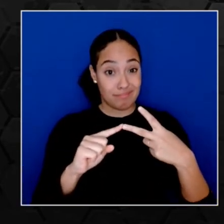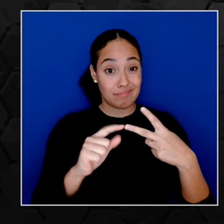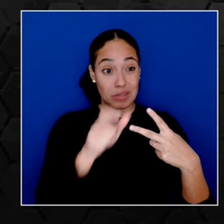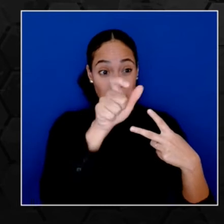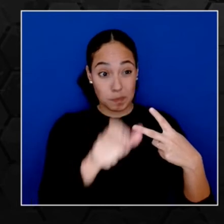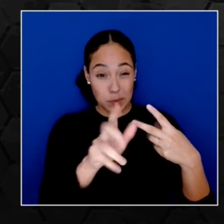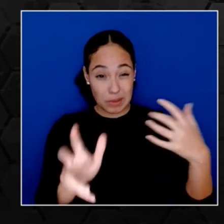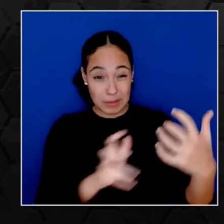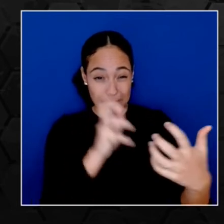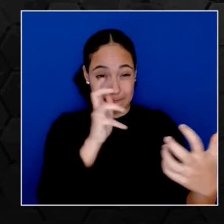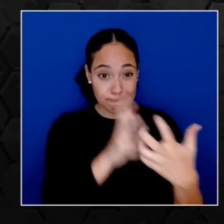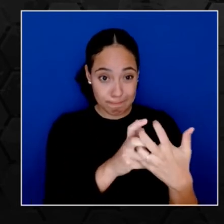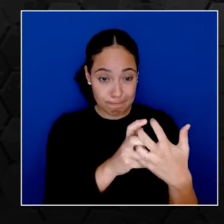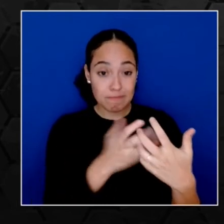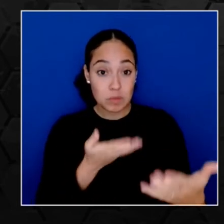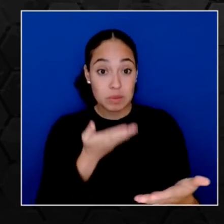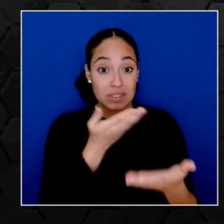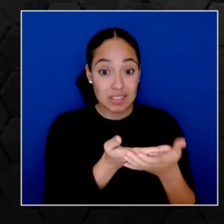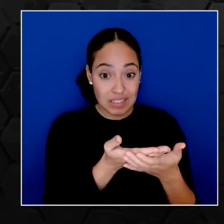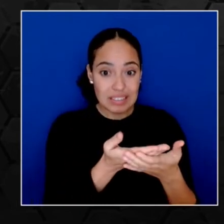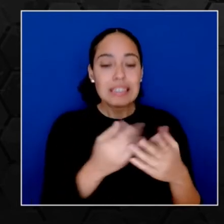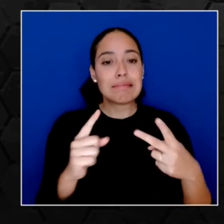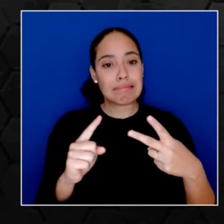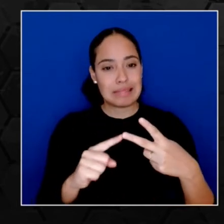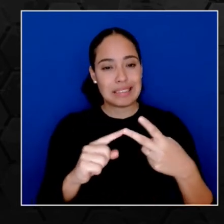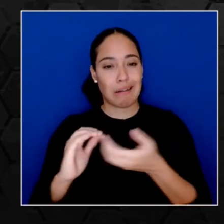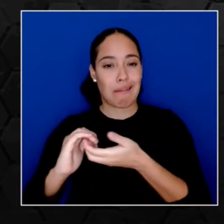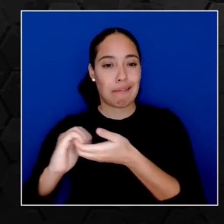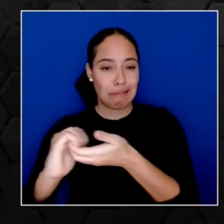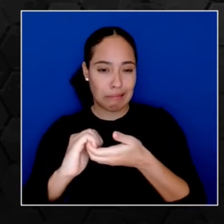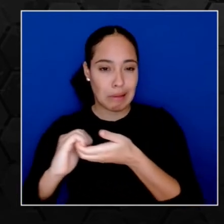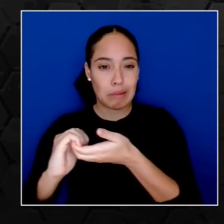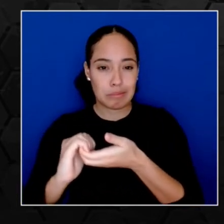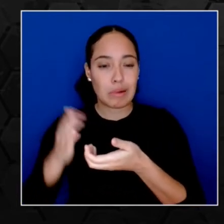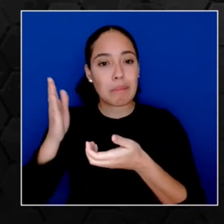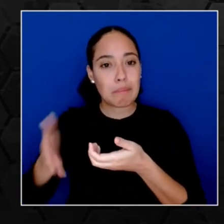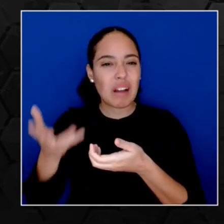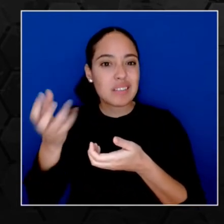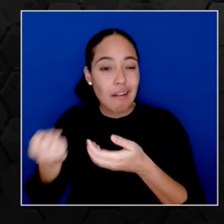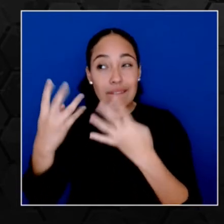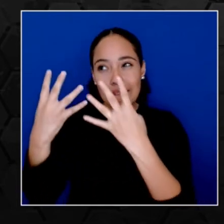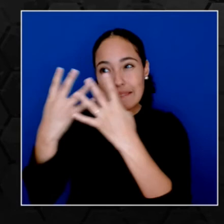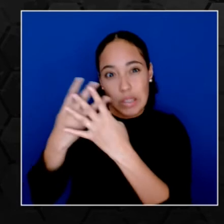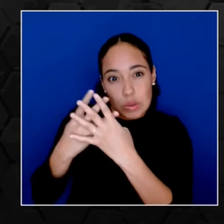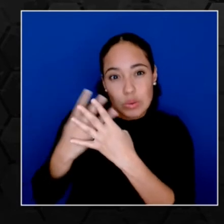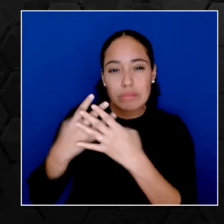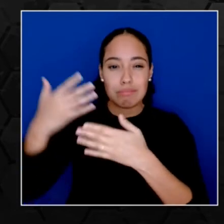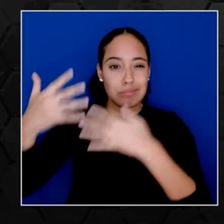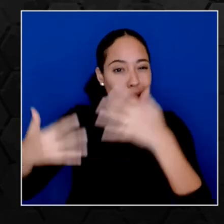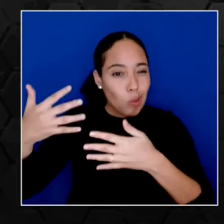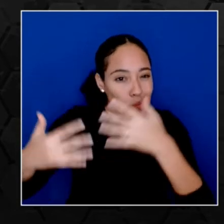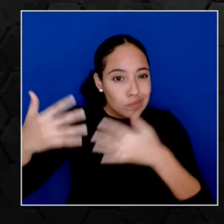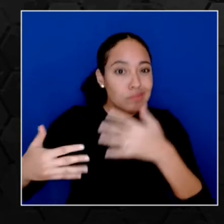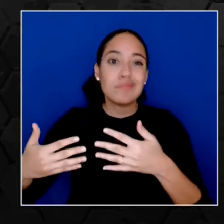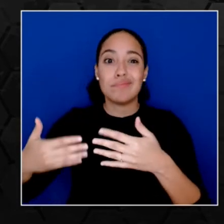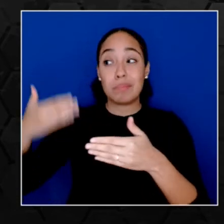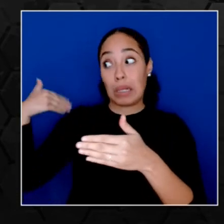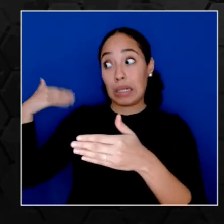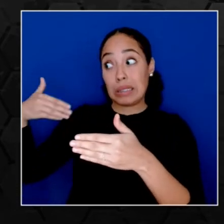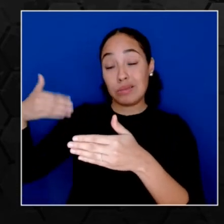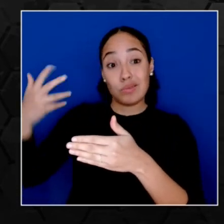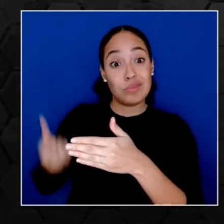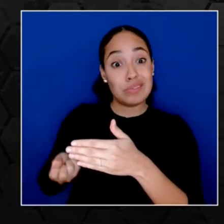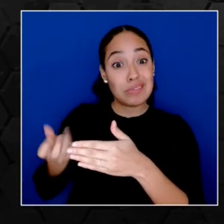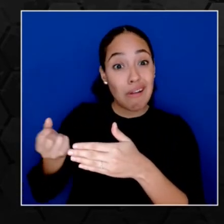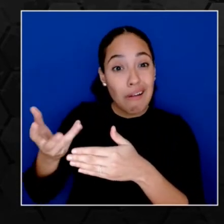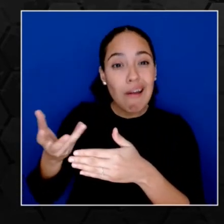like collaborative filtering, which uses some filtering algorithms like cosine similarity or other things where